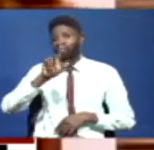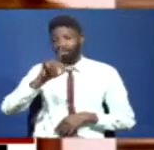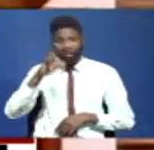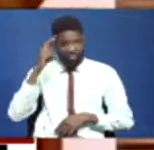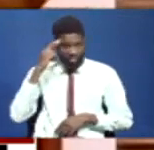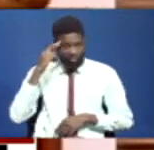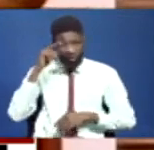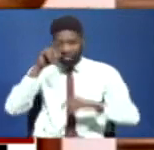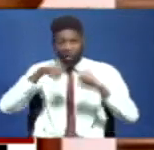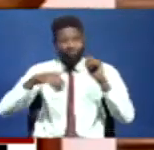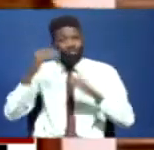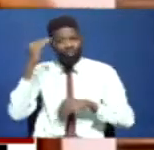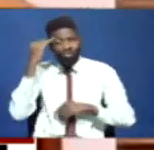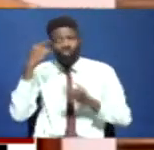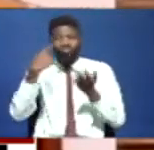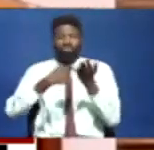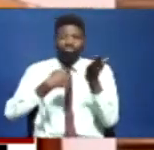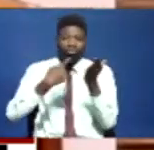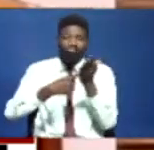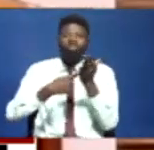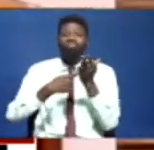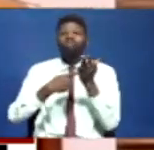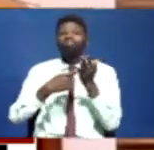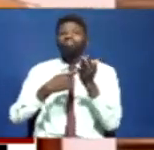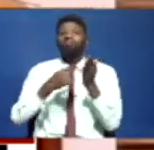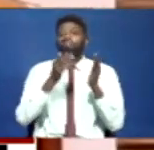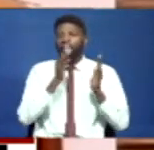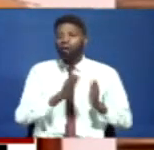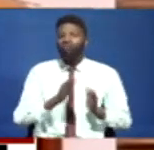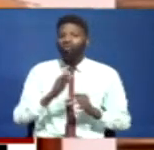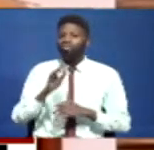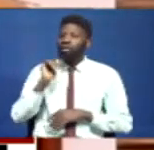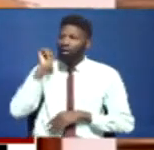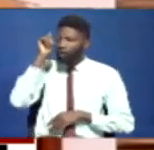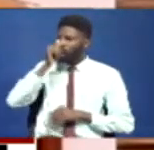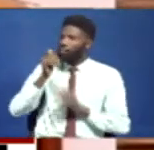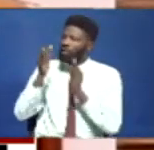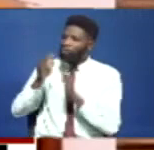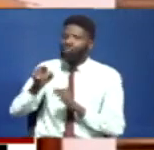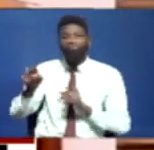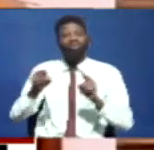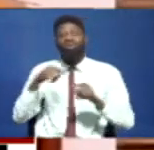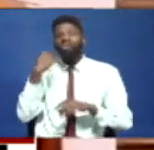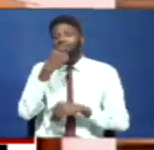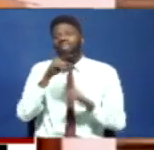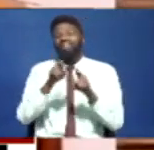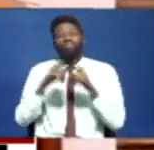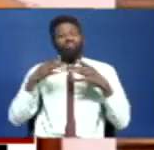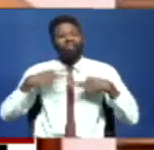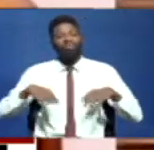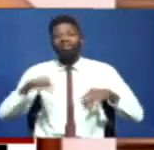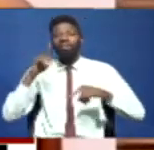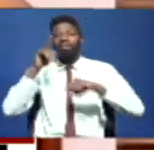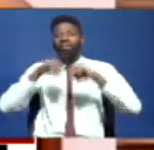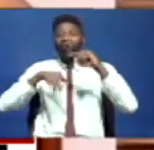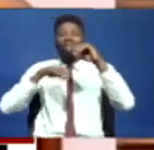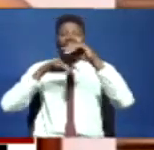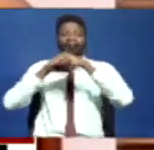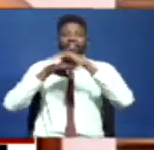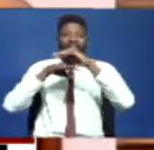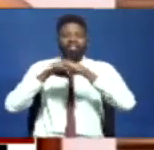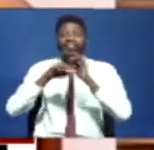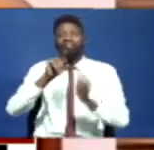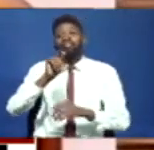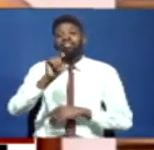tell Muzungu ni nani na Muafrika ni nani, where people even could not access television, but